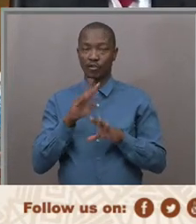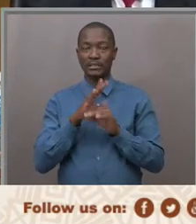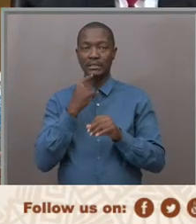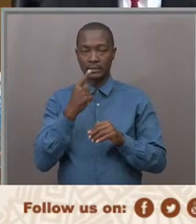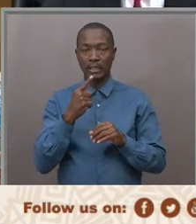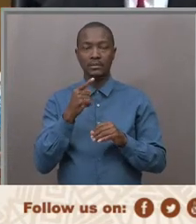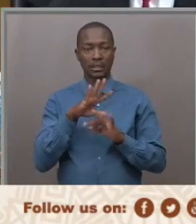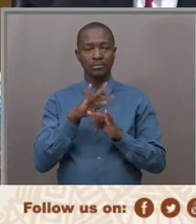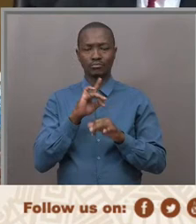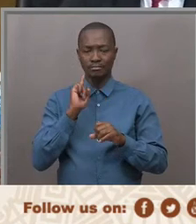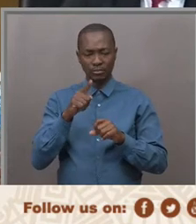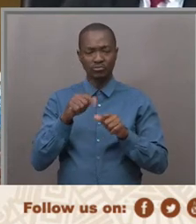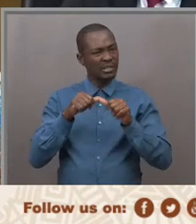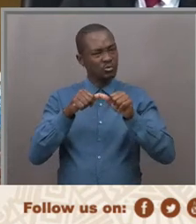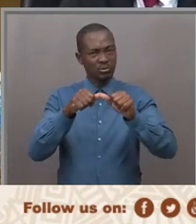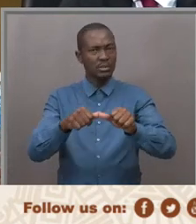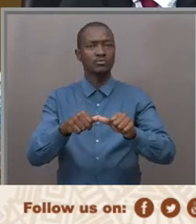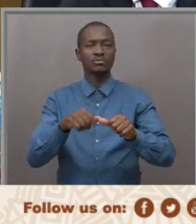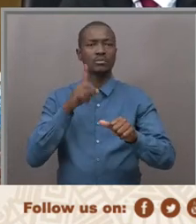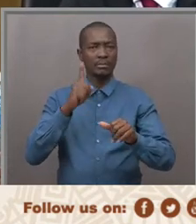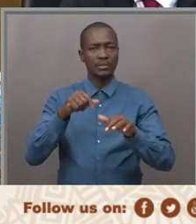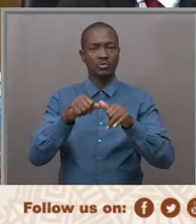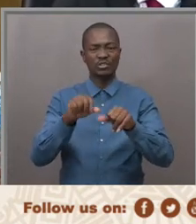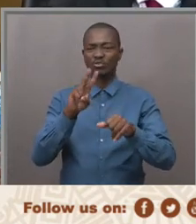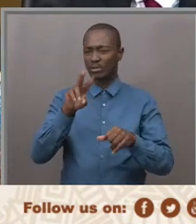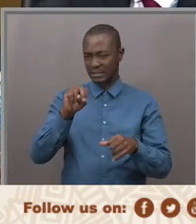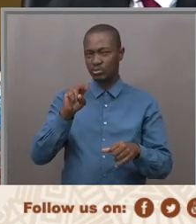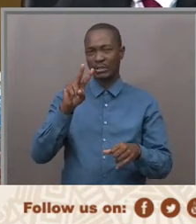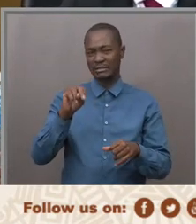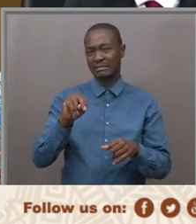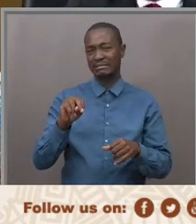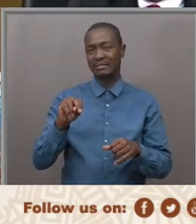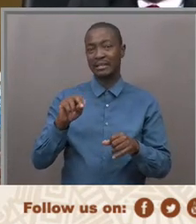government insisted that we must continue. And